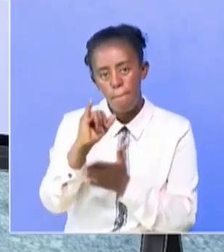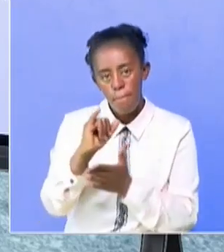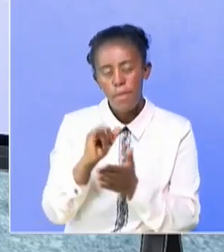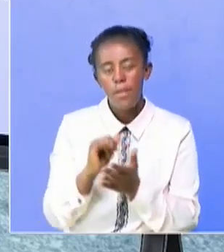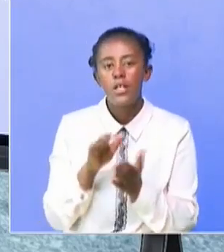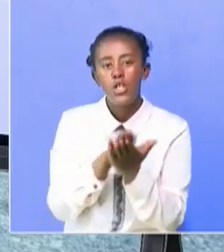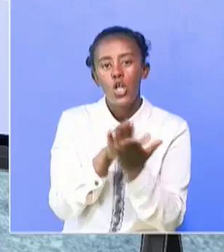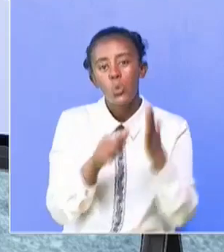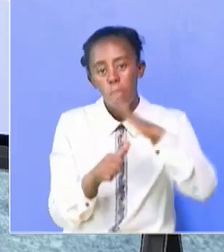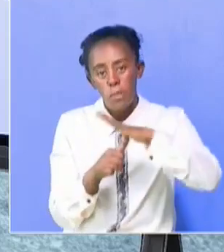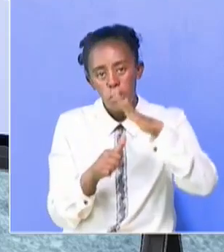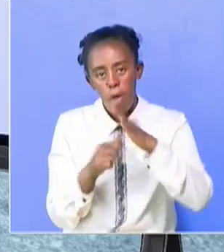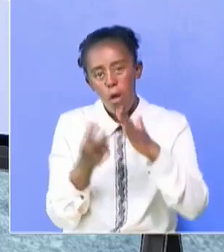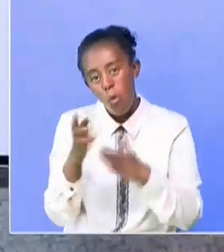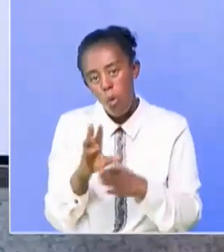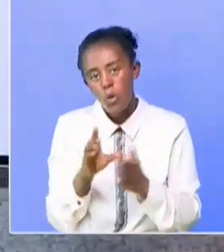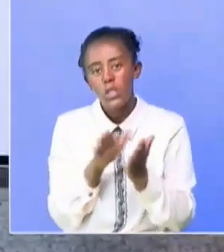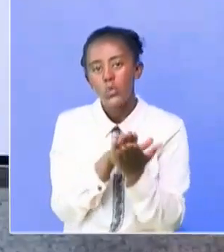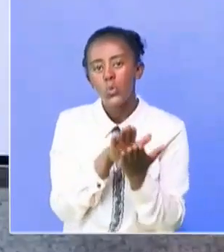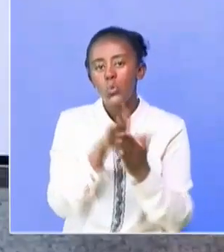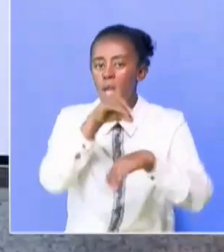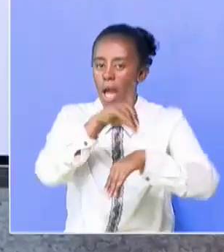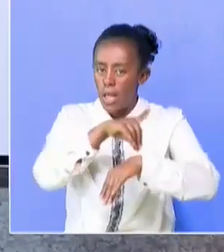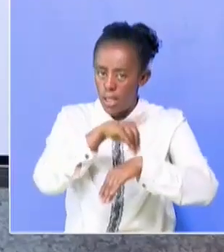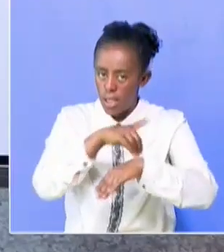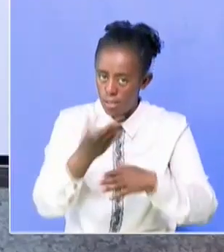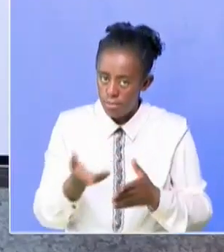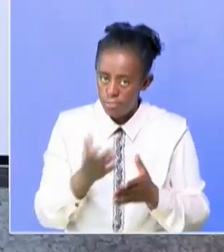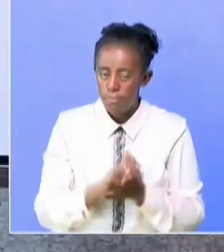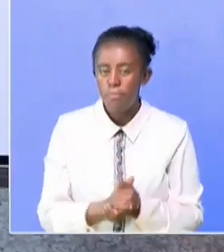school principal or director.